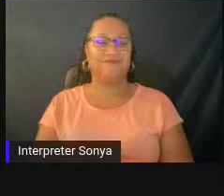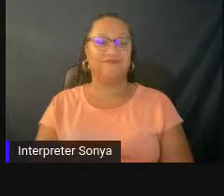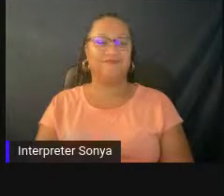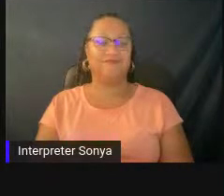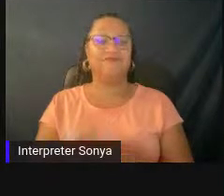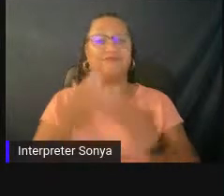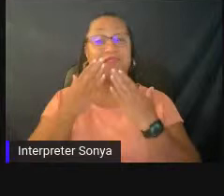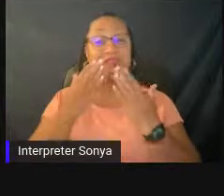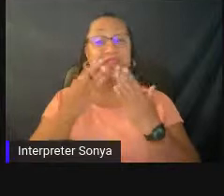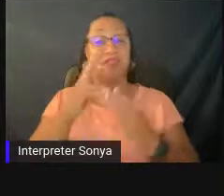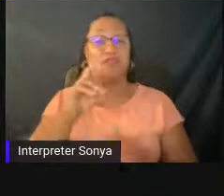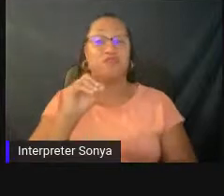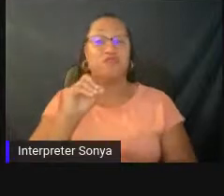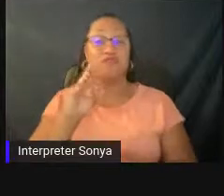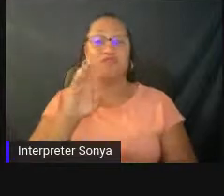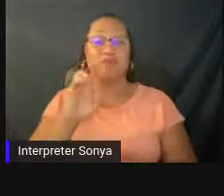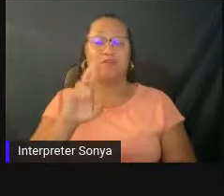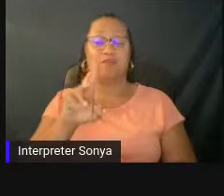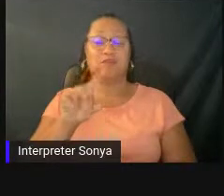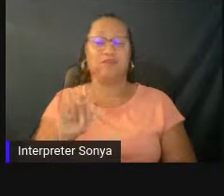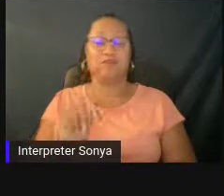Thank you, Robert.